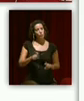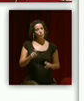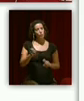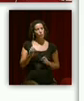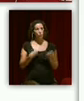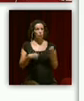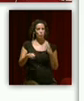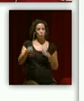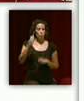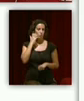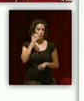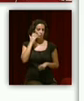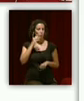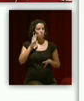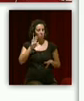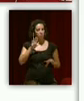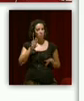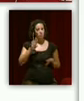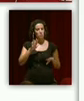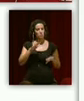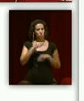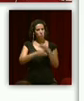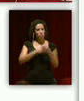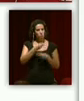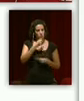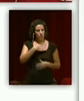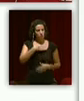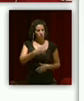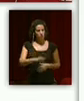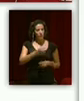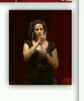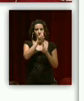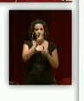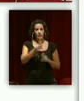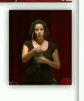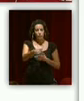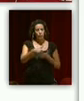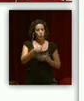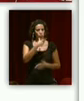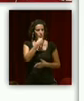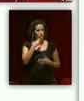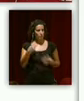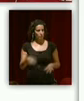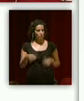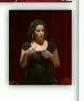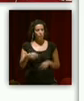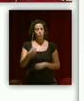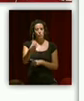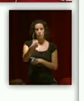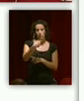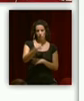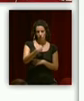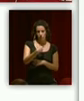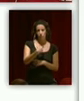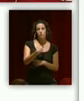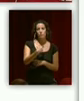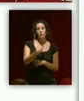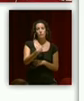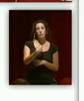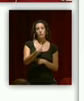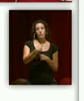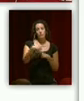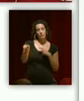behavior was rather strange. However, the information is requested easily. You just have to submit your